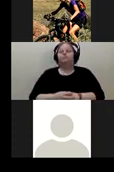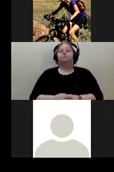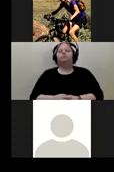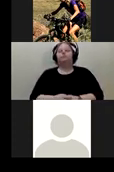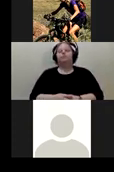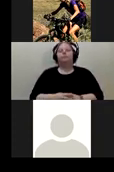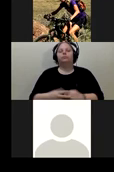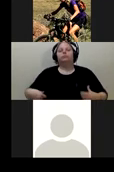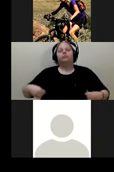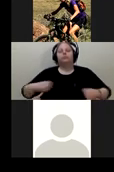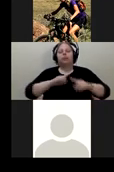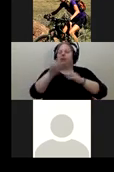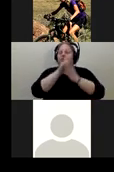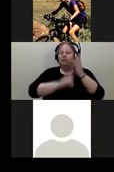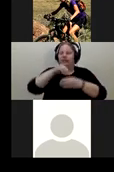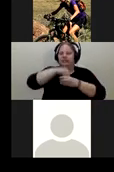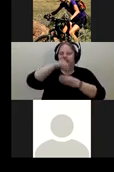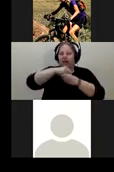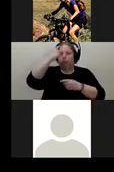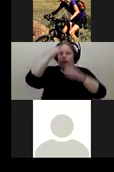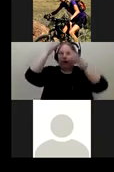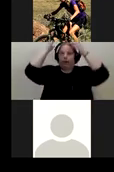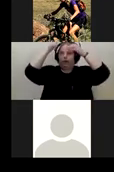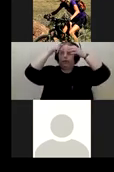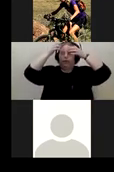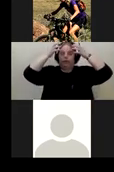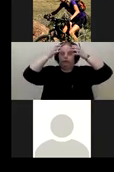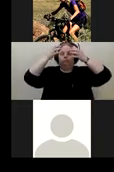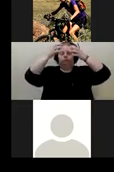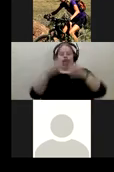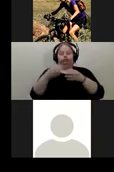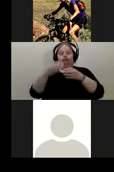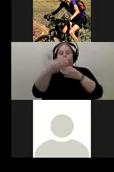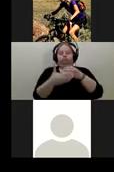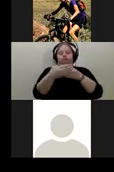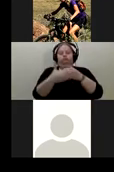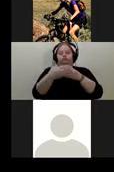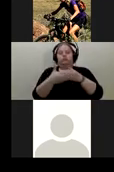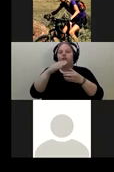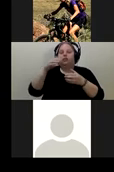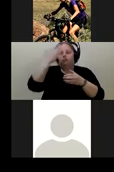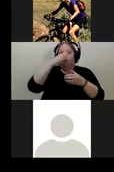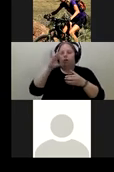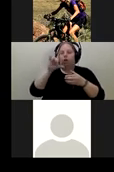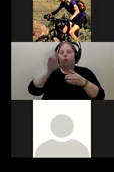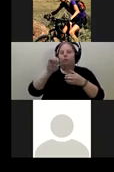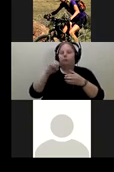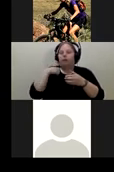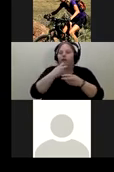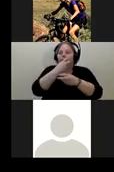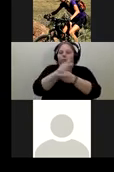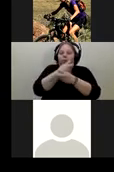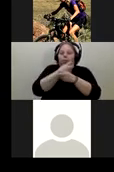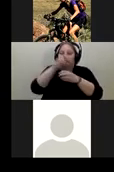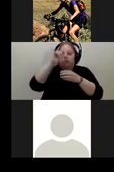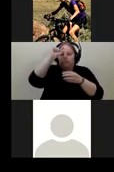But that design on the inside of the brain, on the inside of the skull, where right inside the front of our skull, we have these bony ridges.